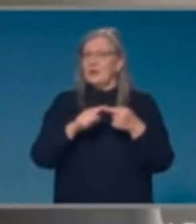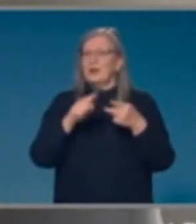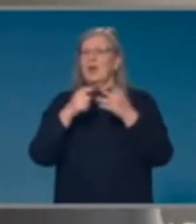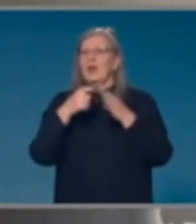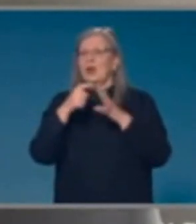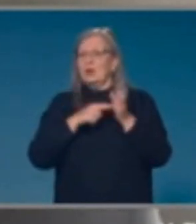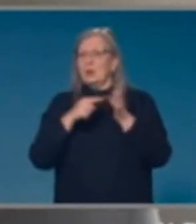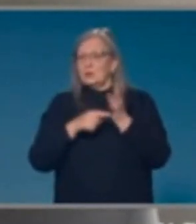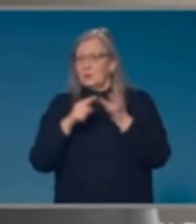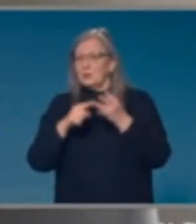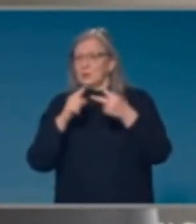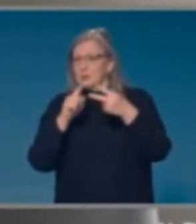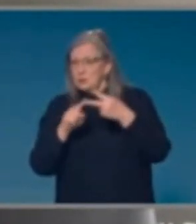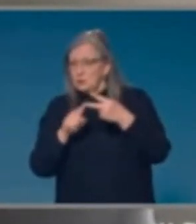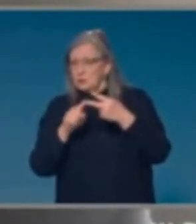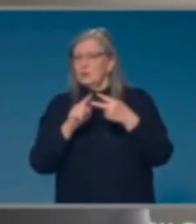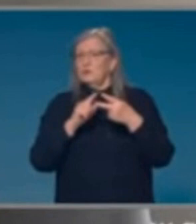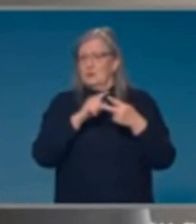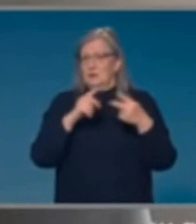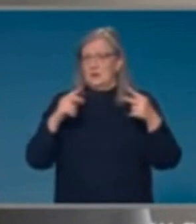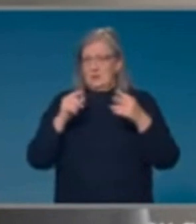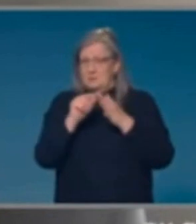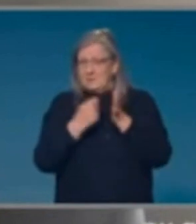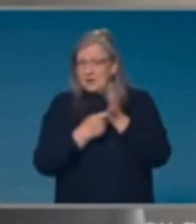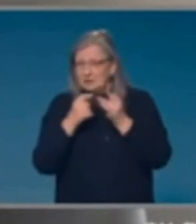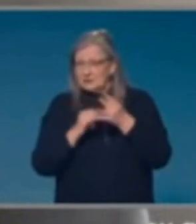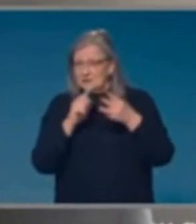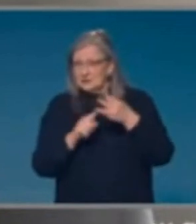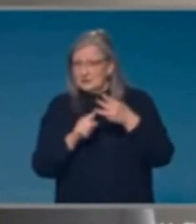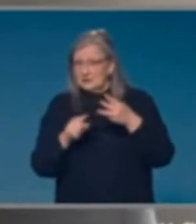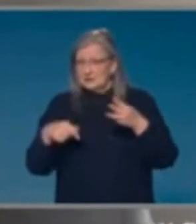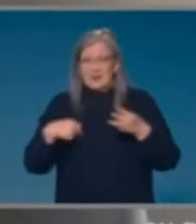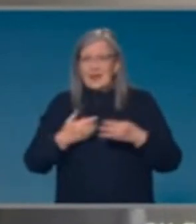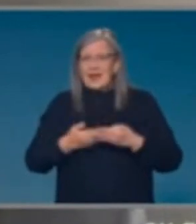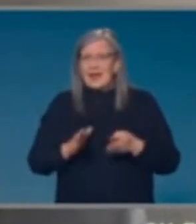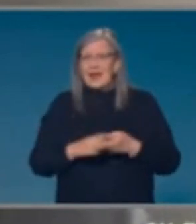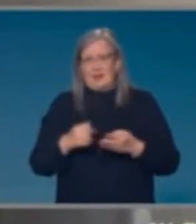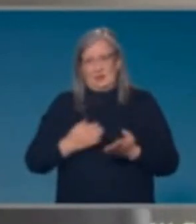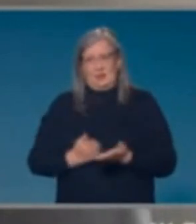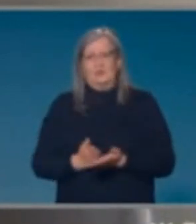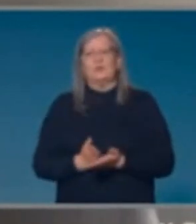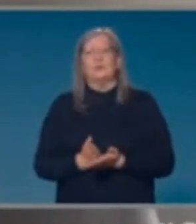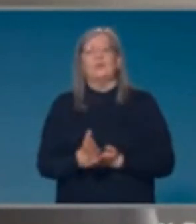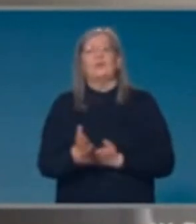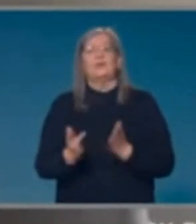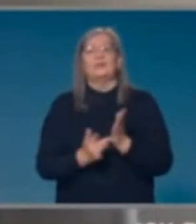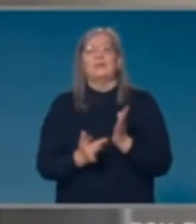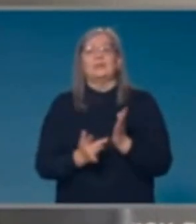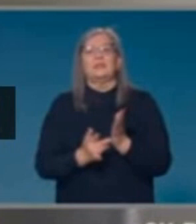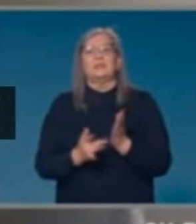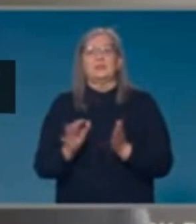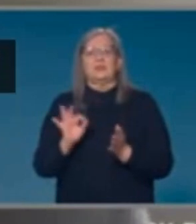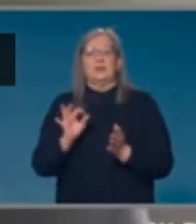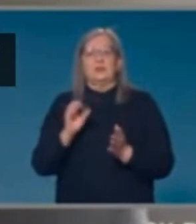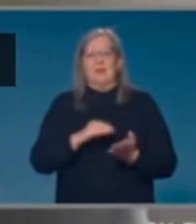through technology, without taxes, without electricity prices. And in 2010 and 2015, we